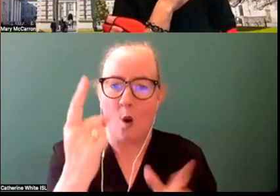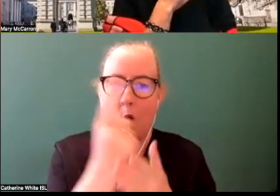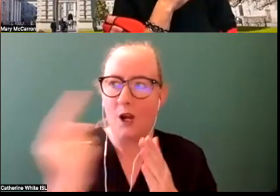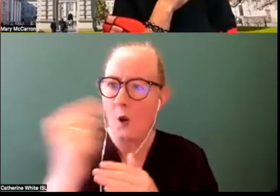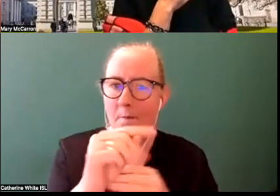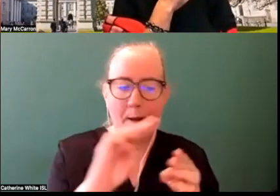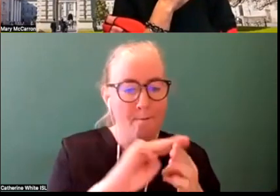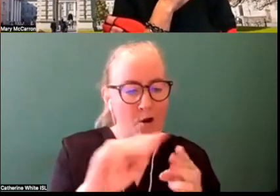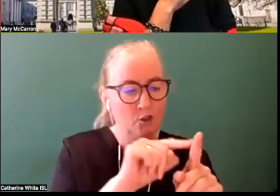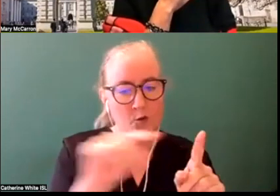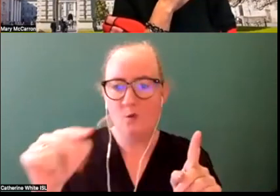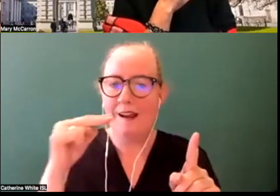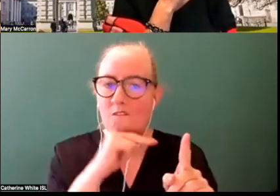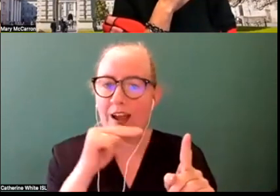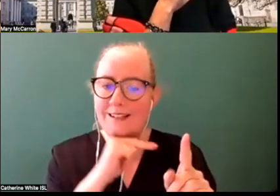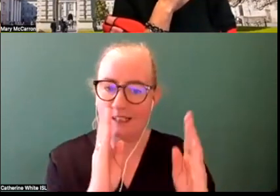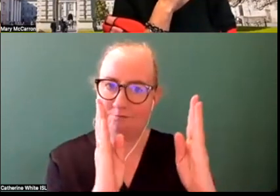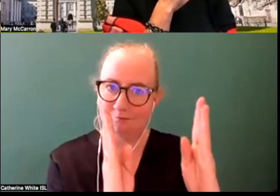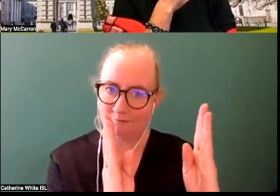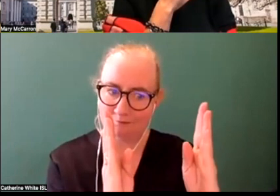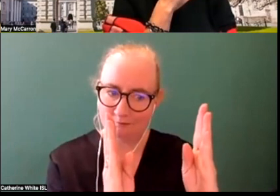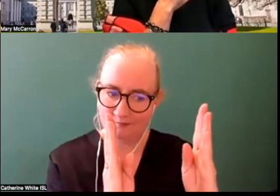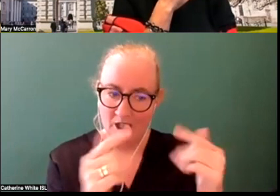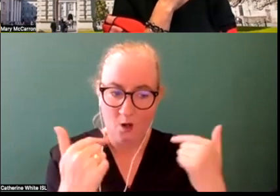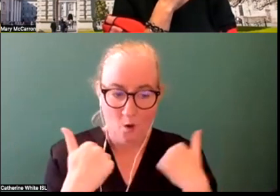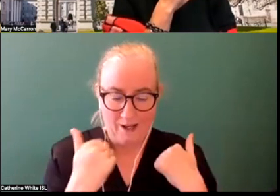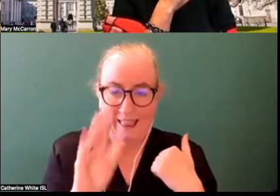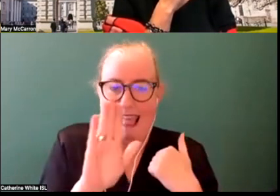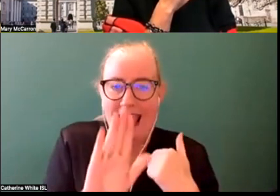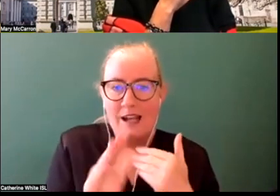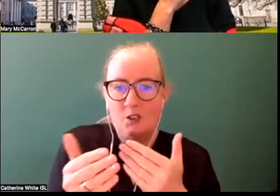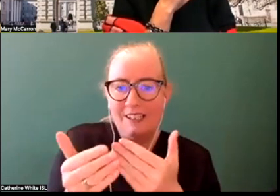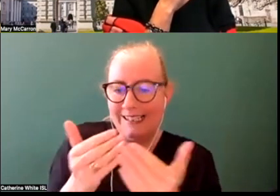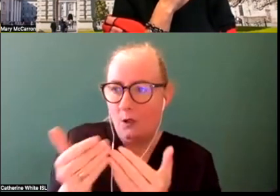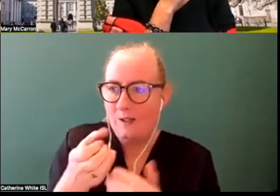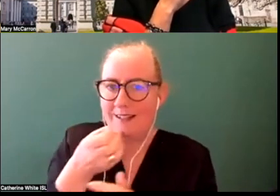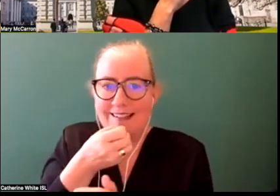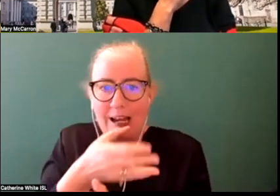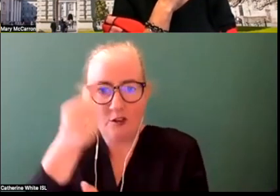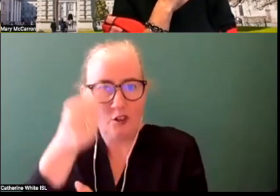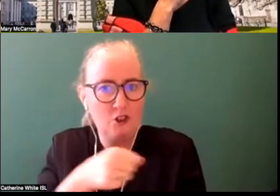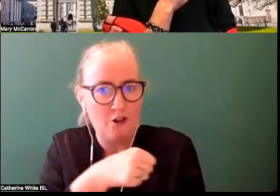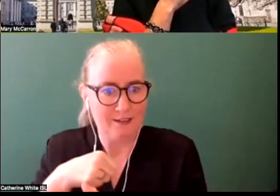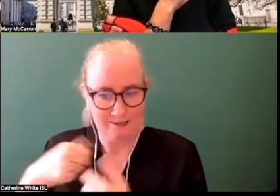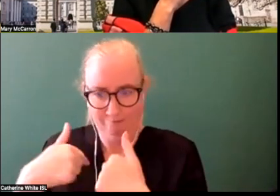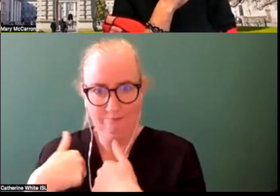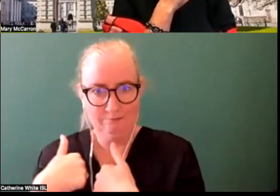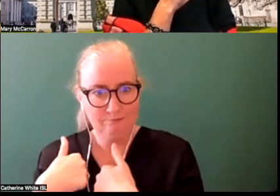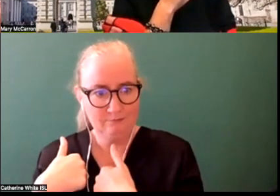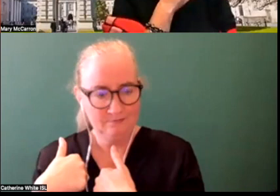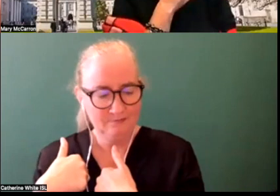to Friday. Now, we had to deal with Saturday and Sunday.